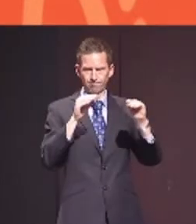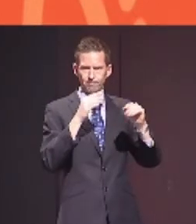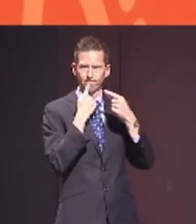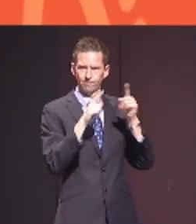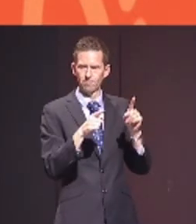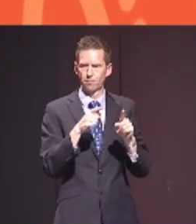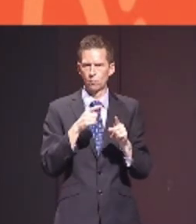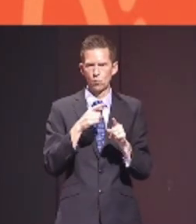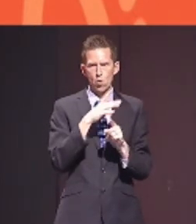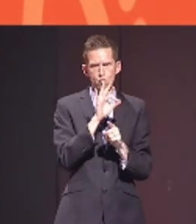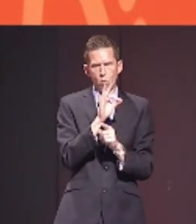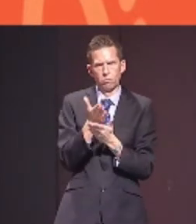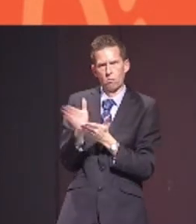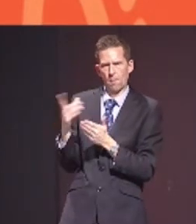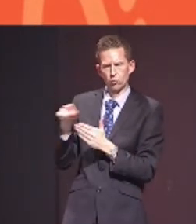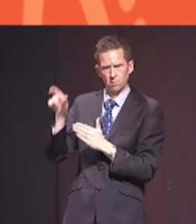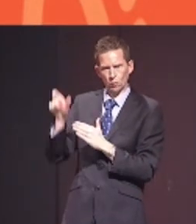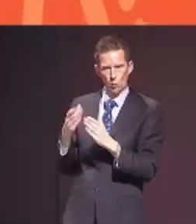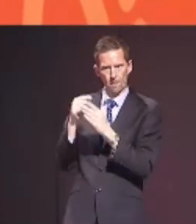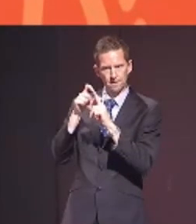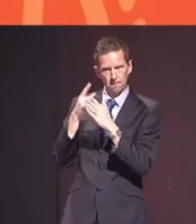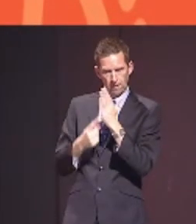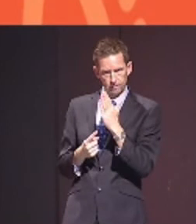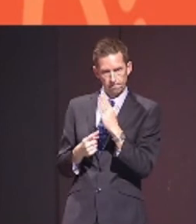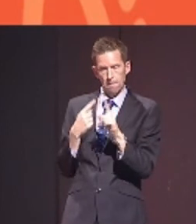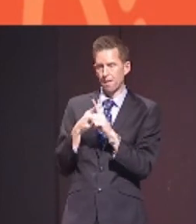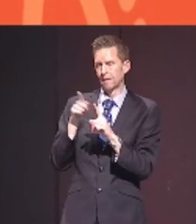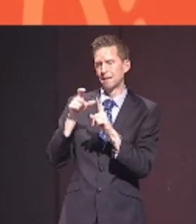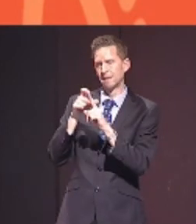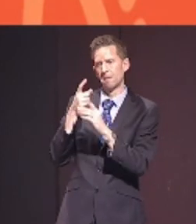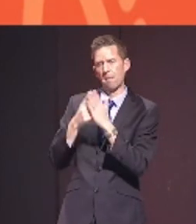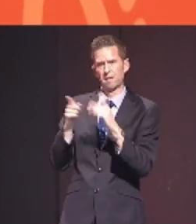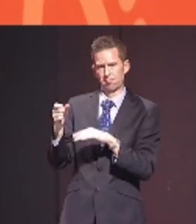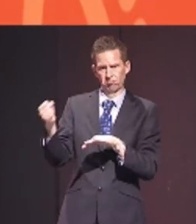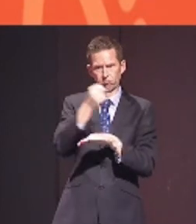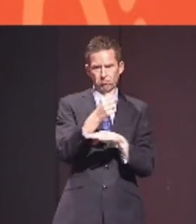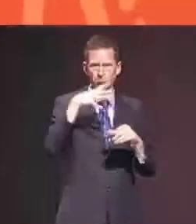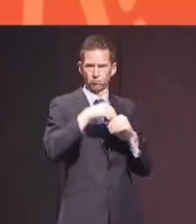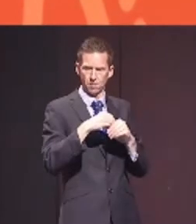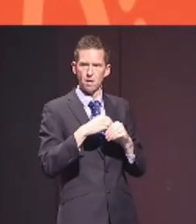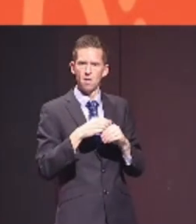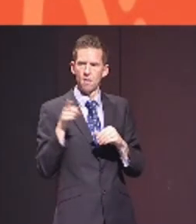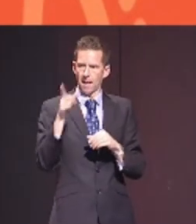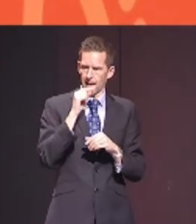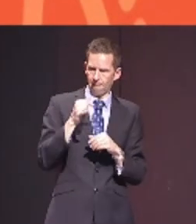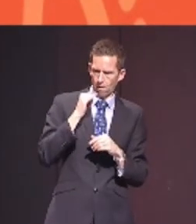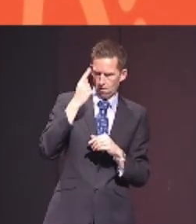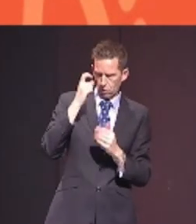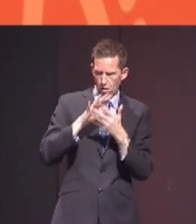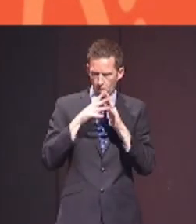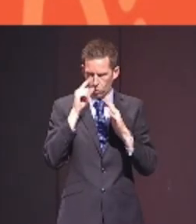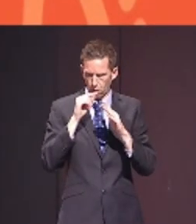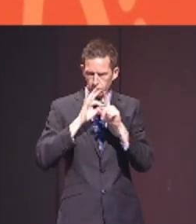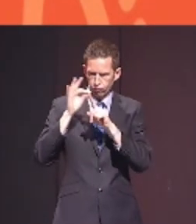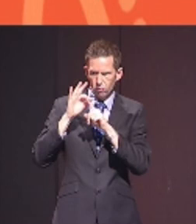to combat stigma. We have to involve persons with disabilities as health agents and map capacities to increase